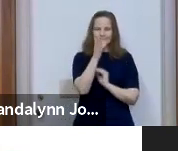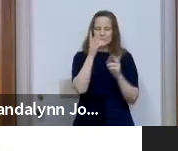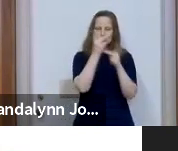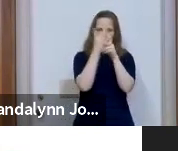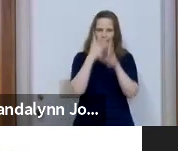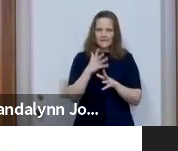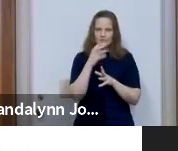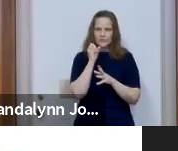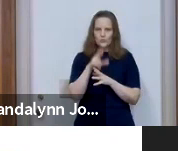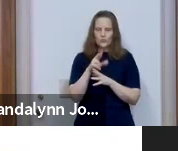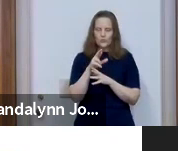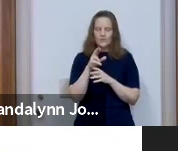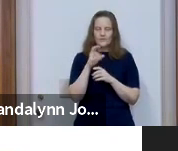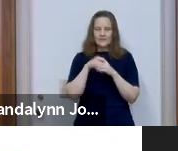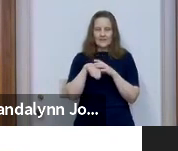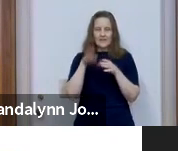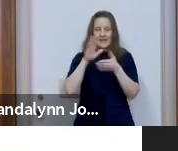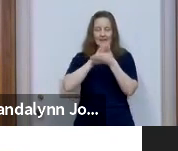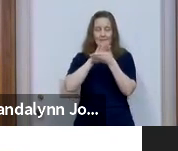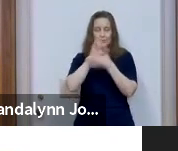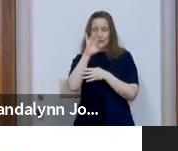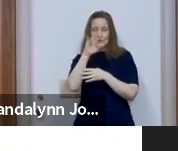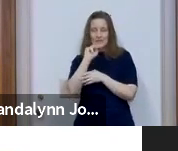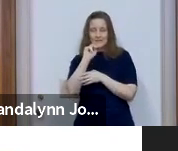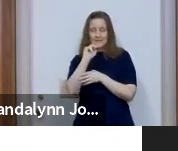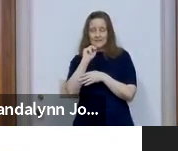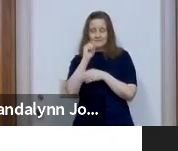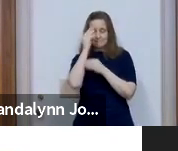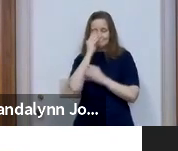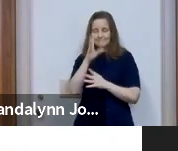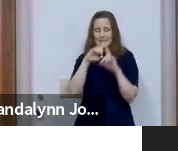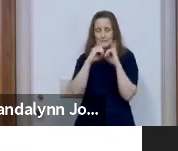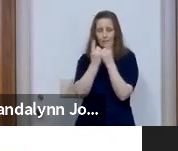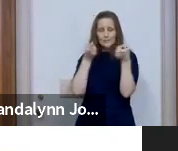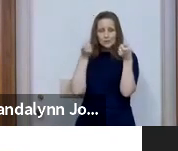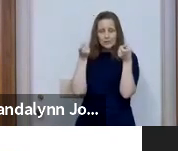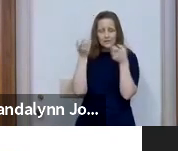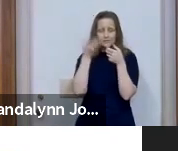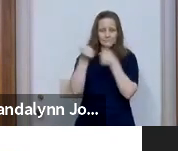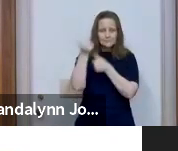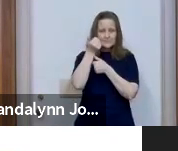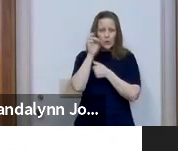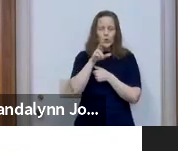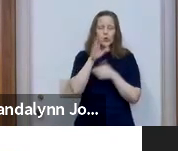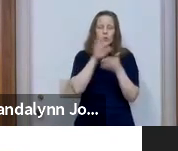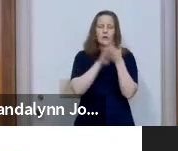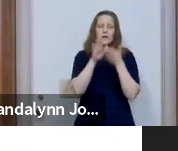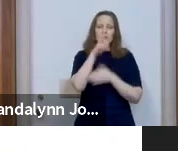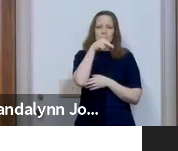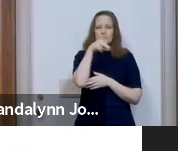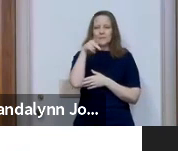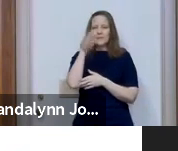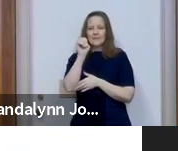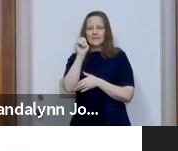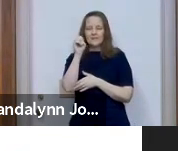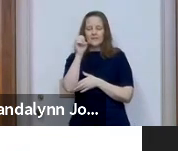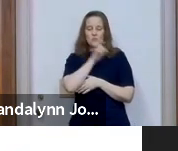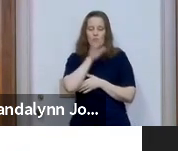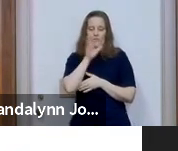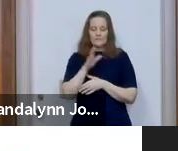you're in an academic unit, please notify your department chair or your college PPE officer, and they can